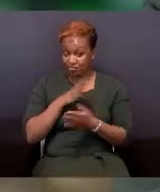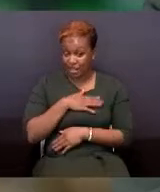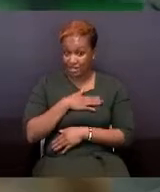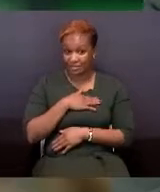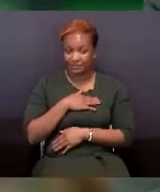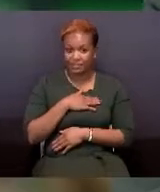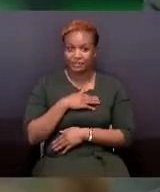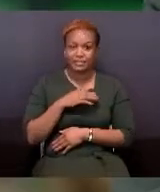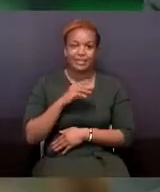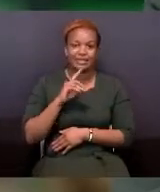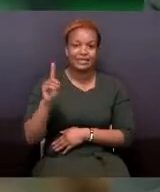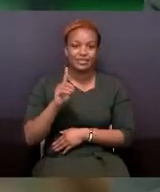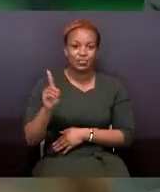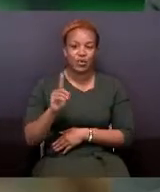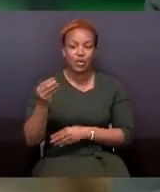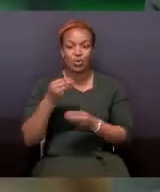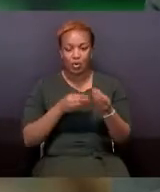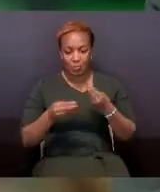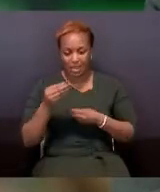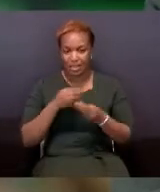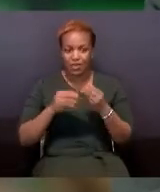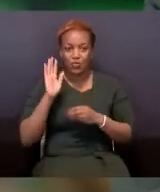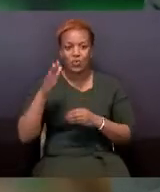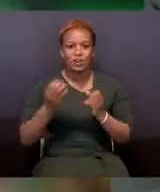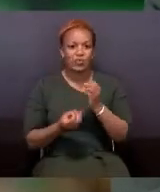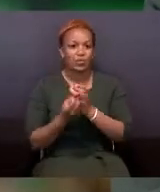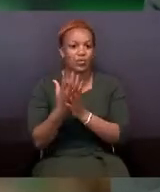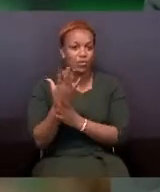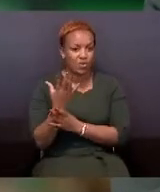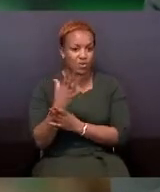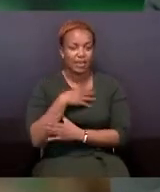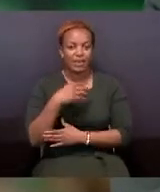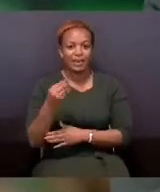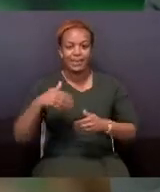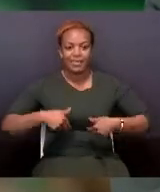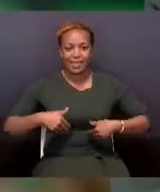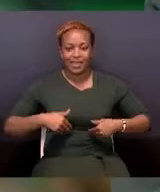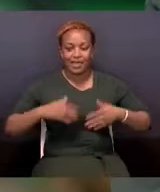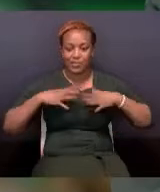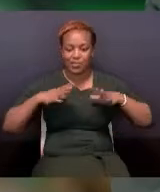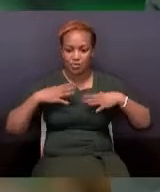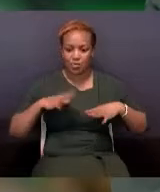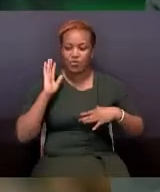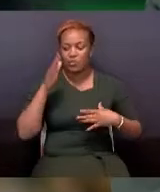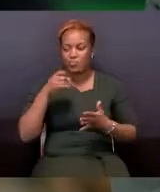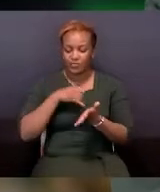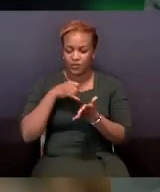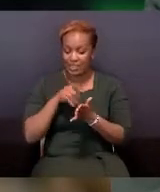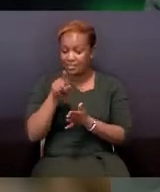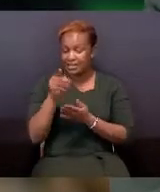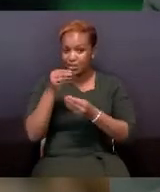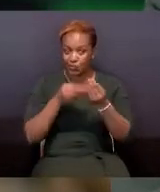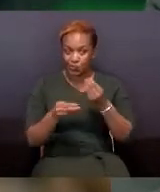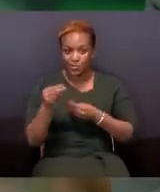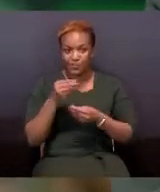the digital economy is a way to go. And our young people are the drivers of that economy.